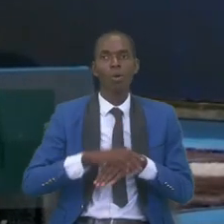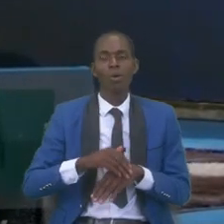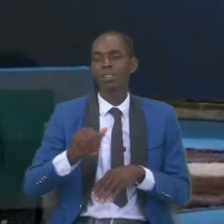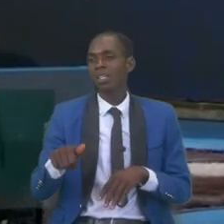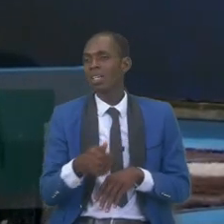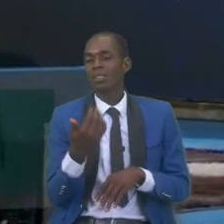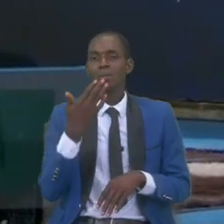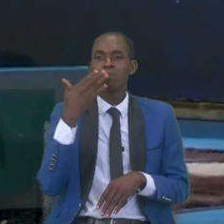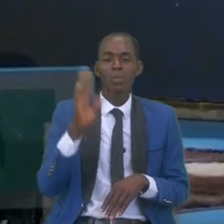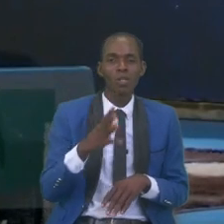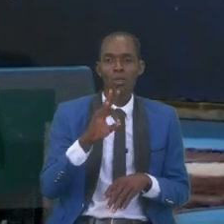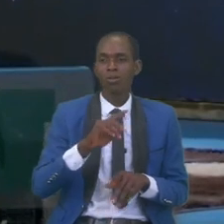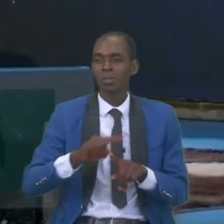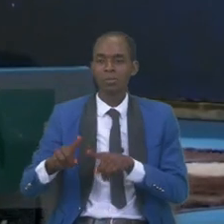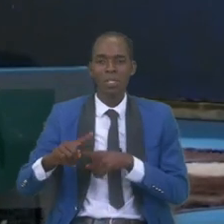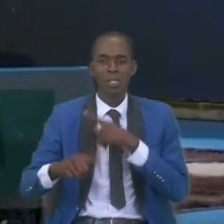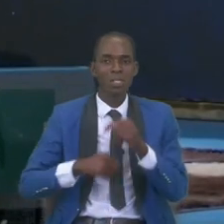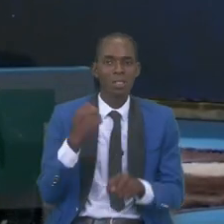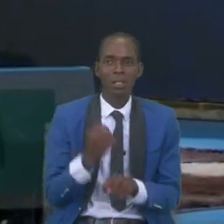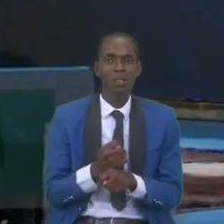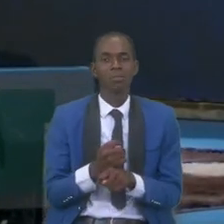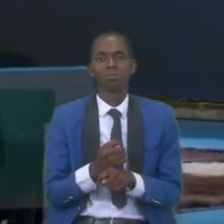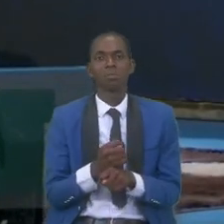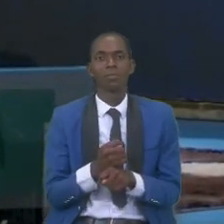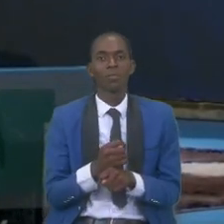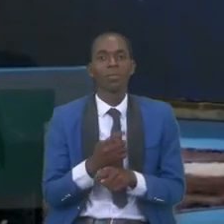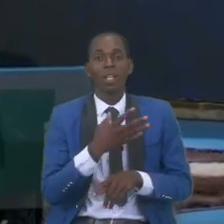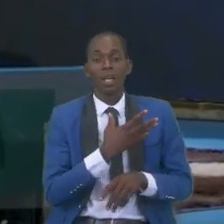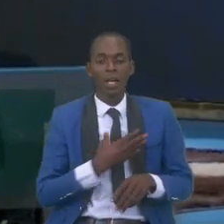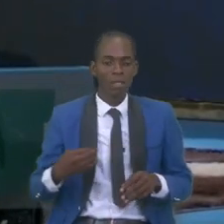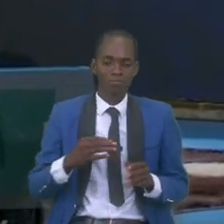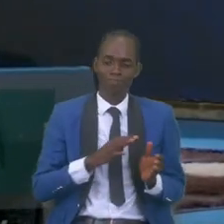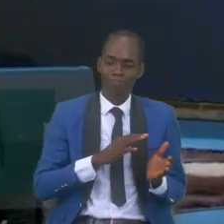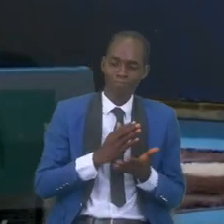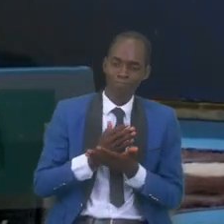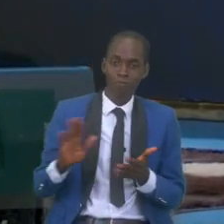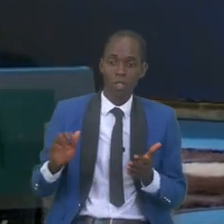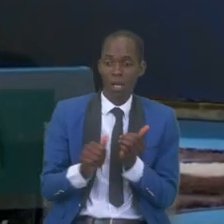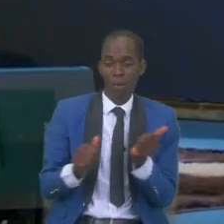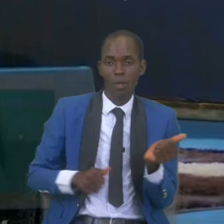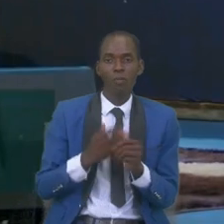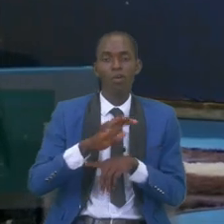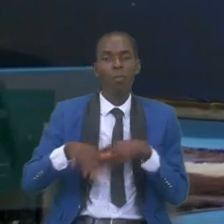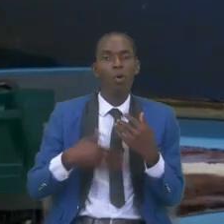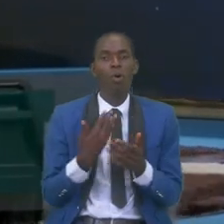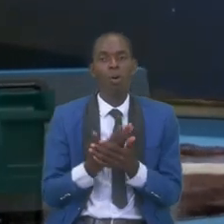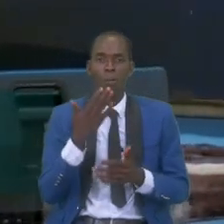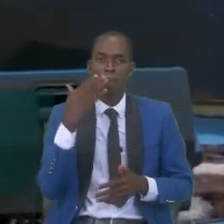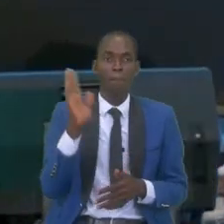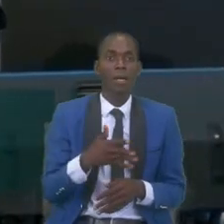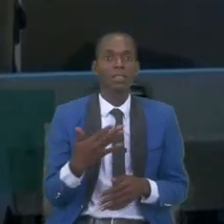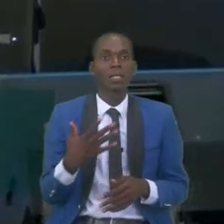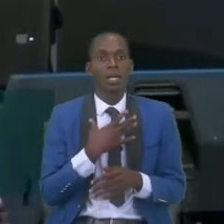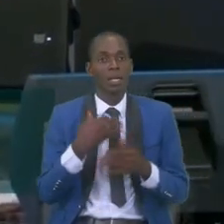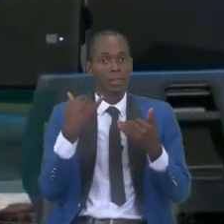any size, of any description. Abstain from all appearance of evil. And now comes